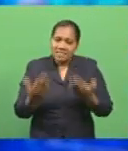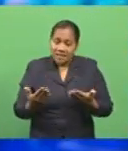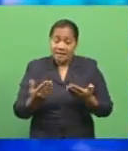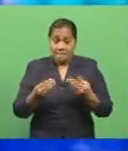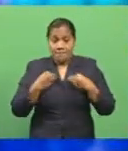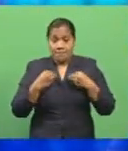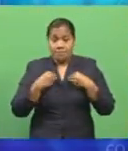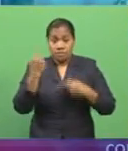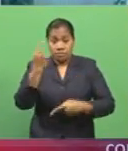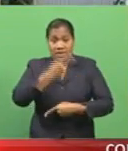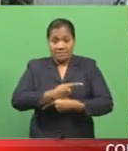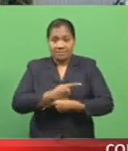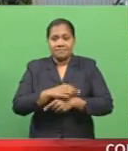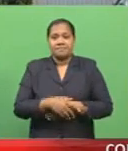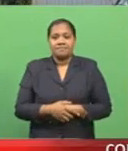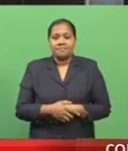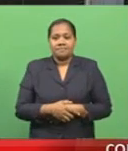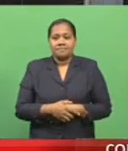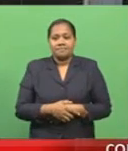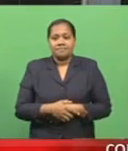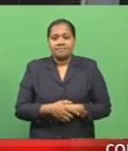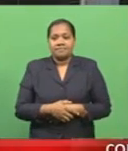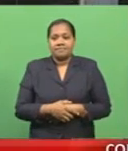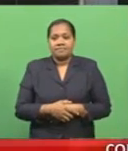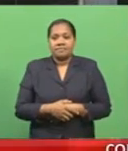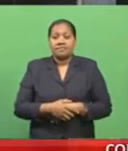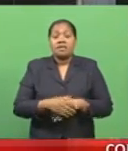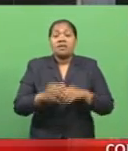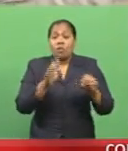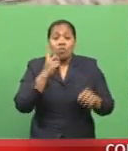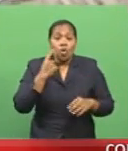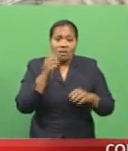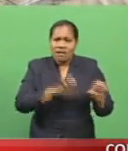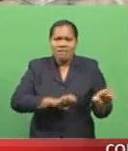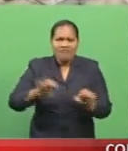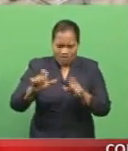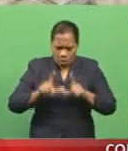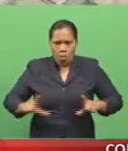tonight, uncharted waters for local exporters.